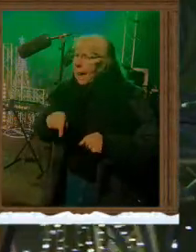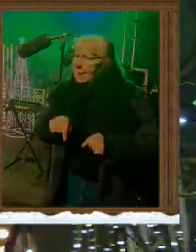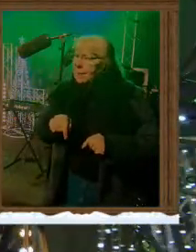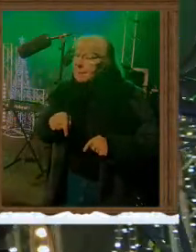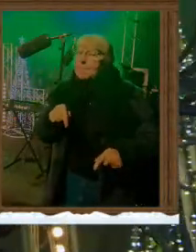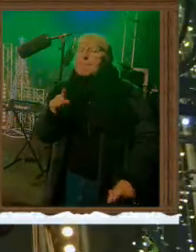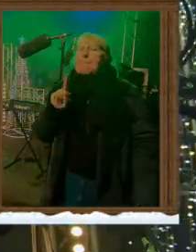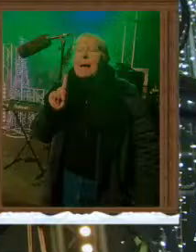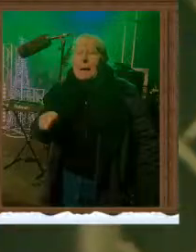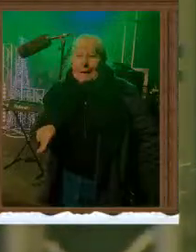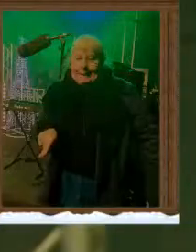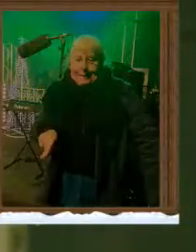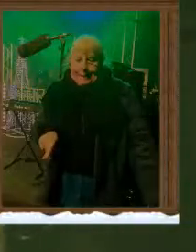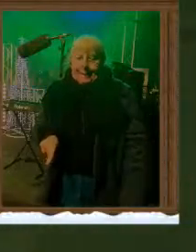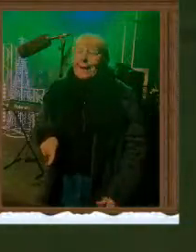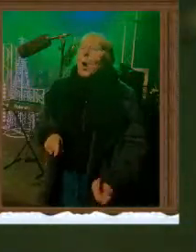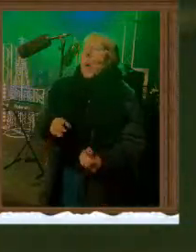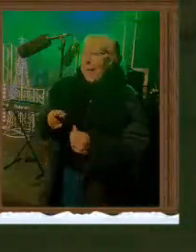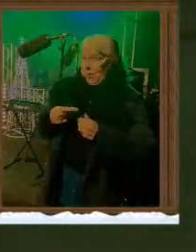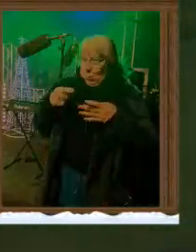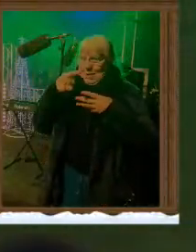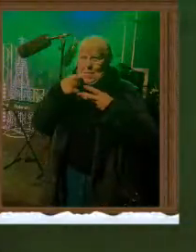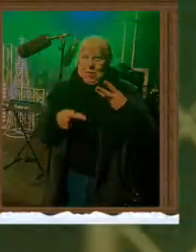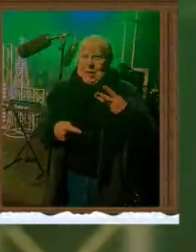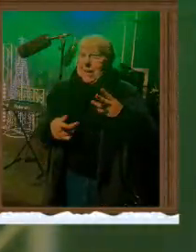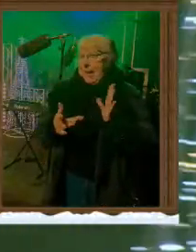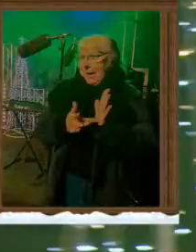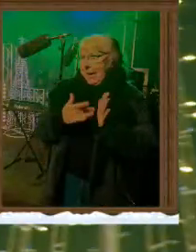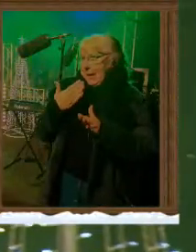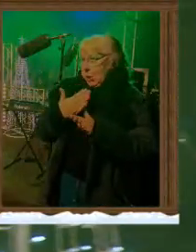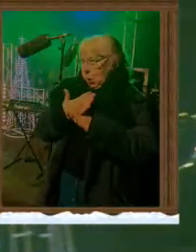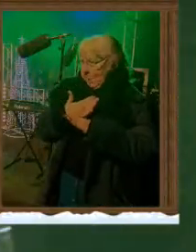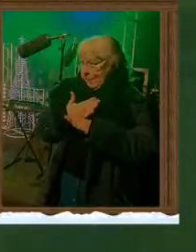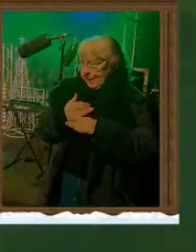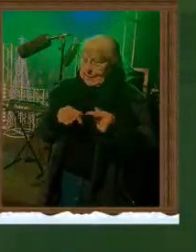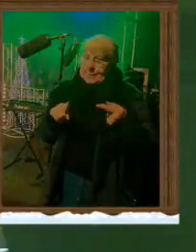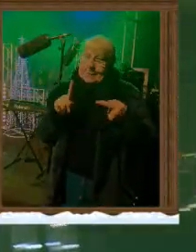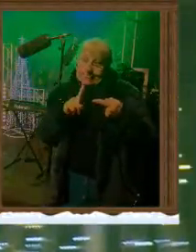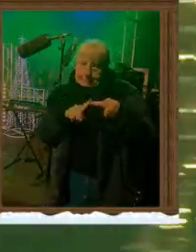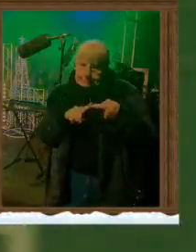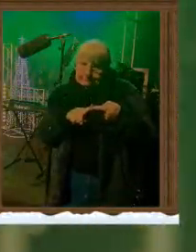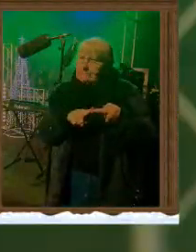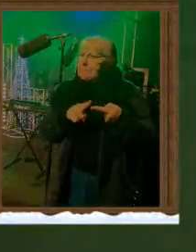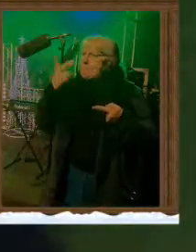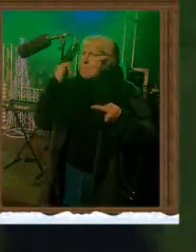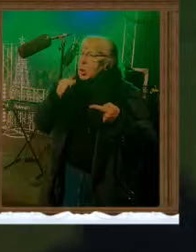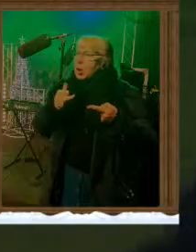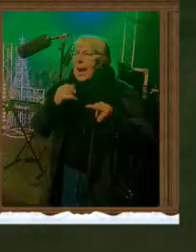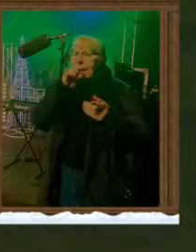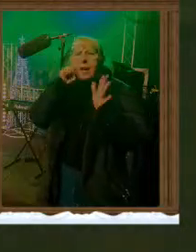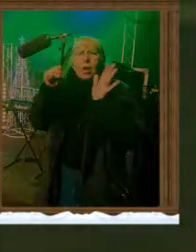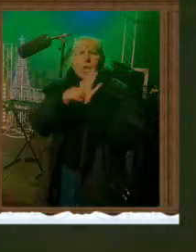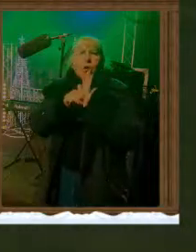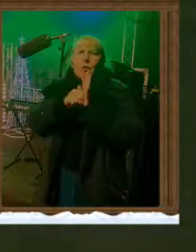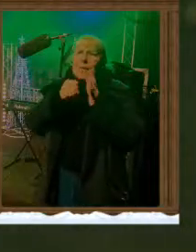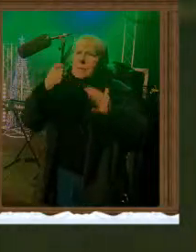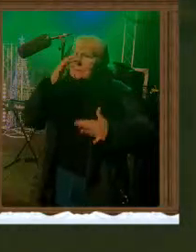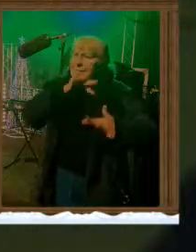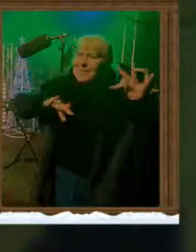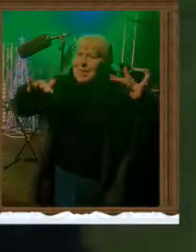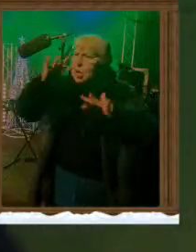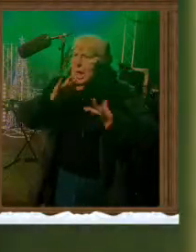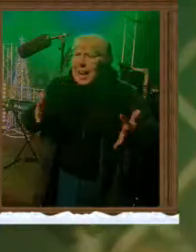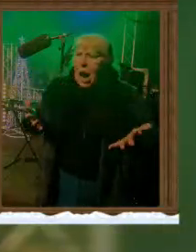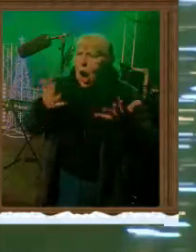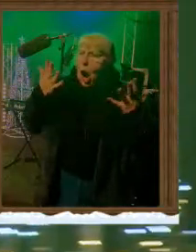yet. Well, we have three main jobs. We have to ensure festive cheer,